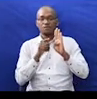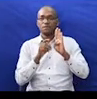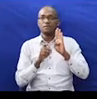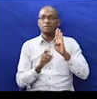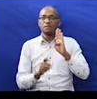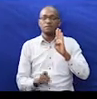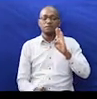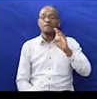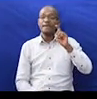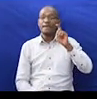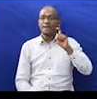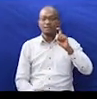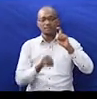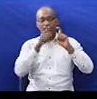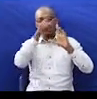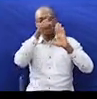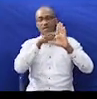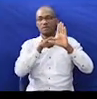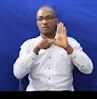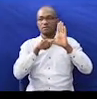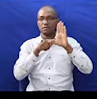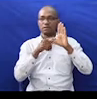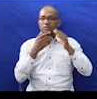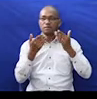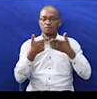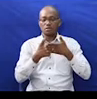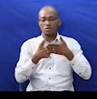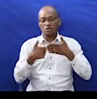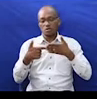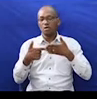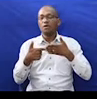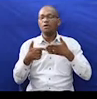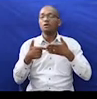X, is called the adjacent side. This is